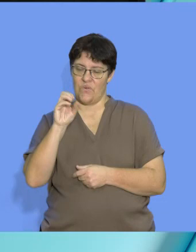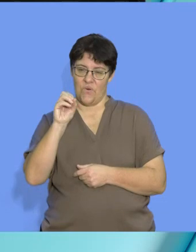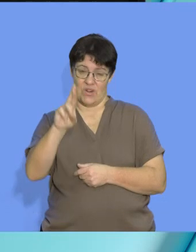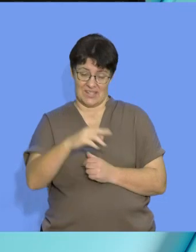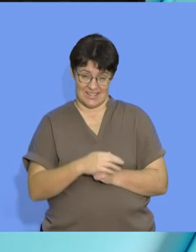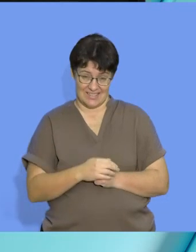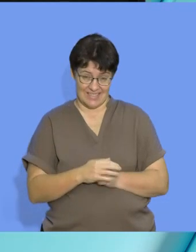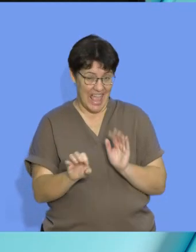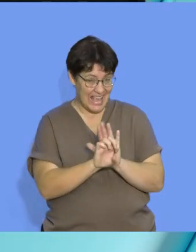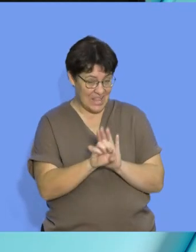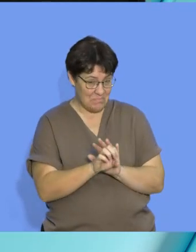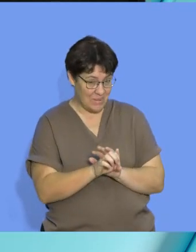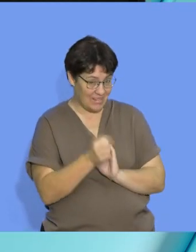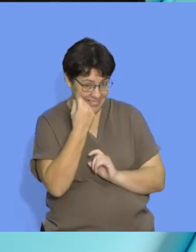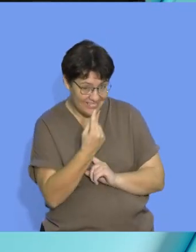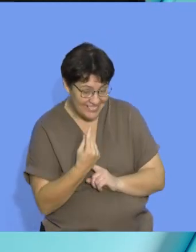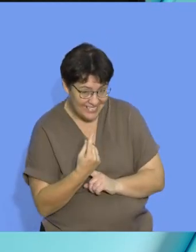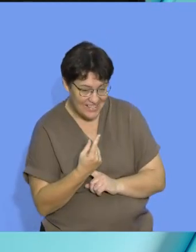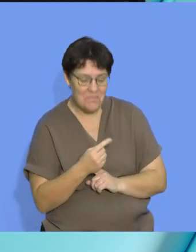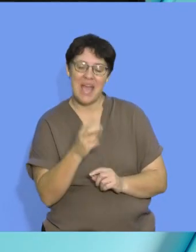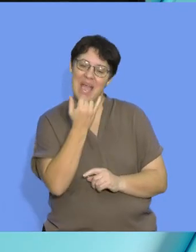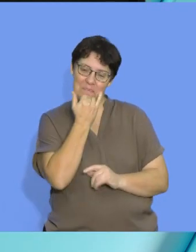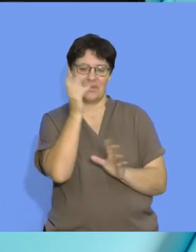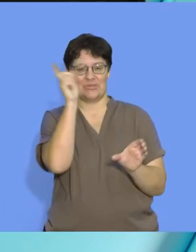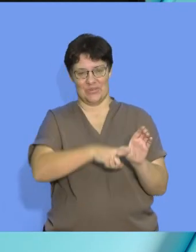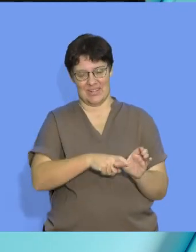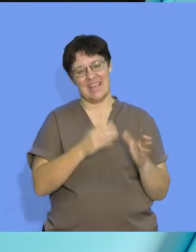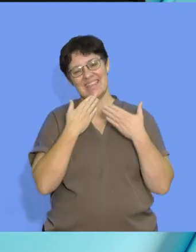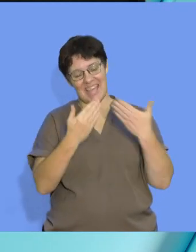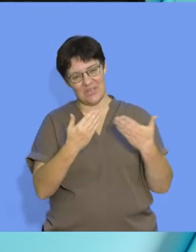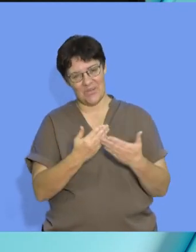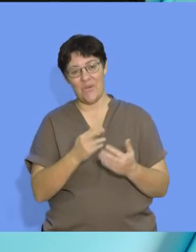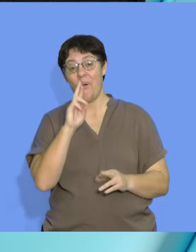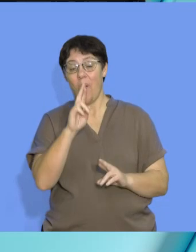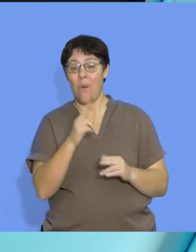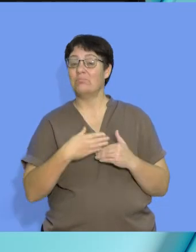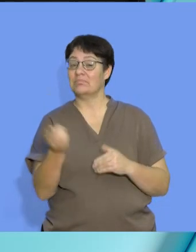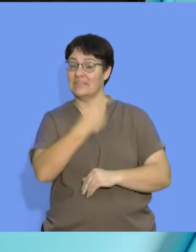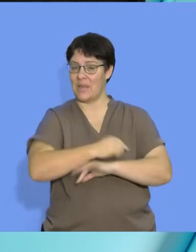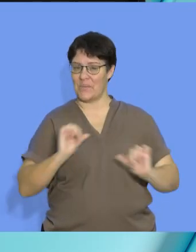sense. I'm so glad that you joined us today. Thank you, and I hope that the rest of your day goes well.